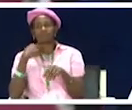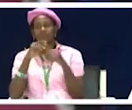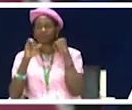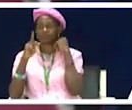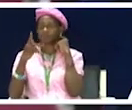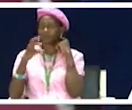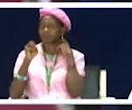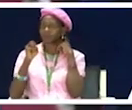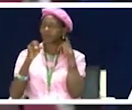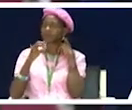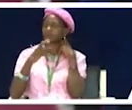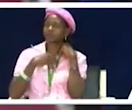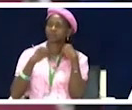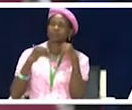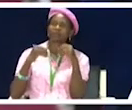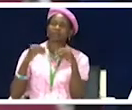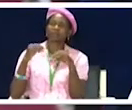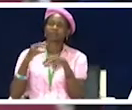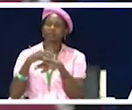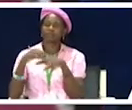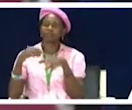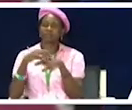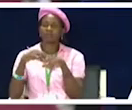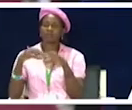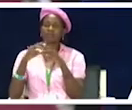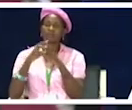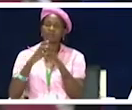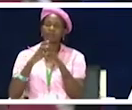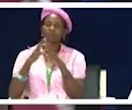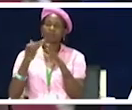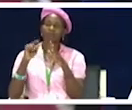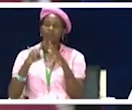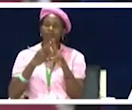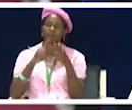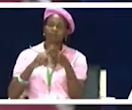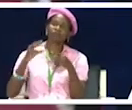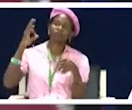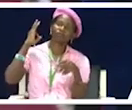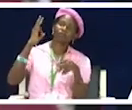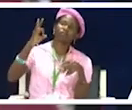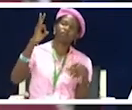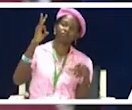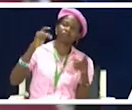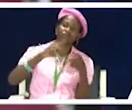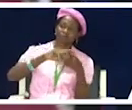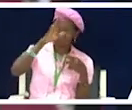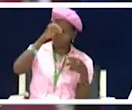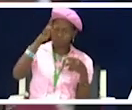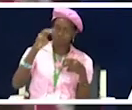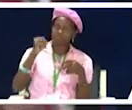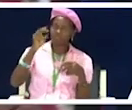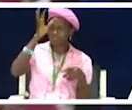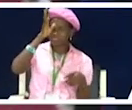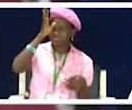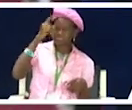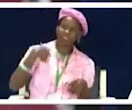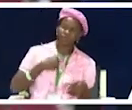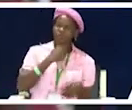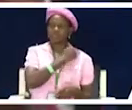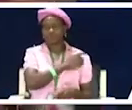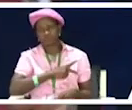and an envelope in their hand. And they began to preach to me. Daddy, we appreciate